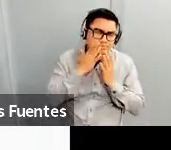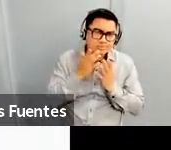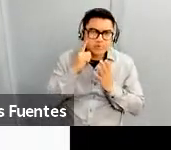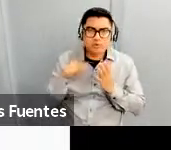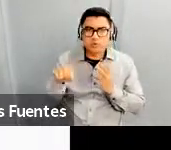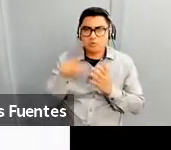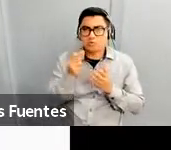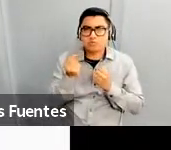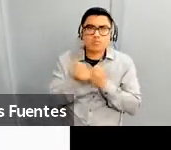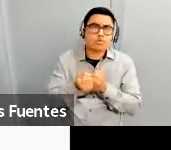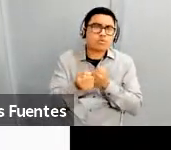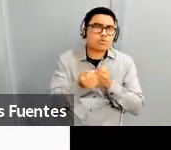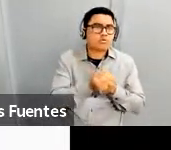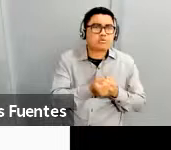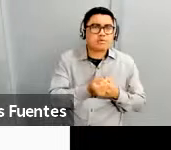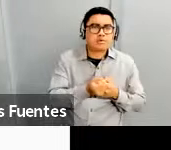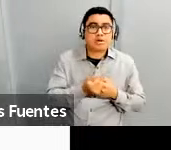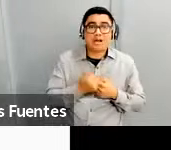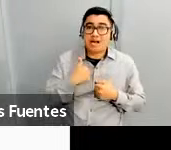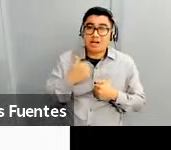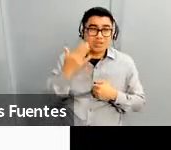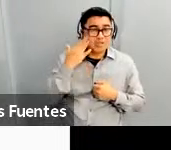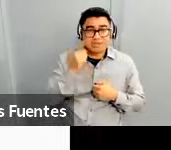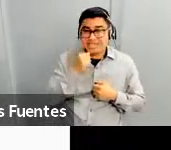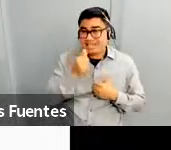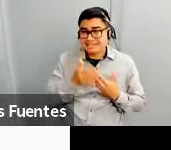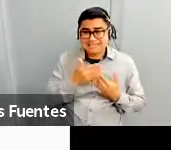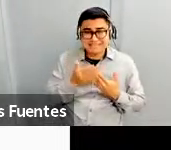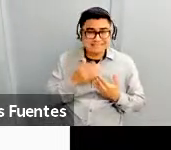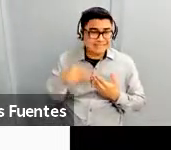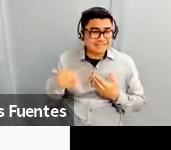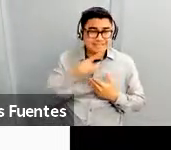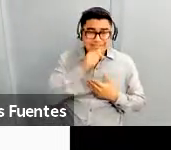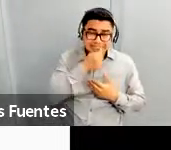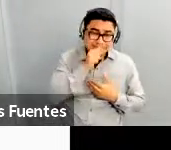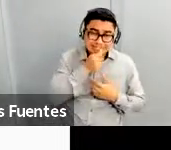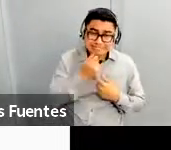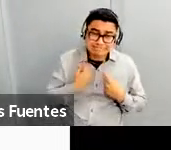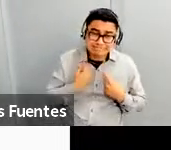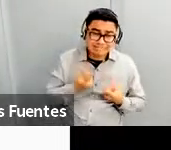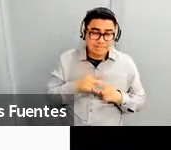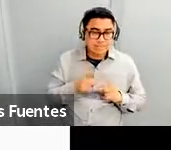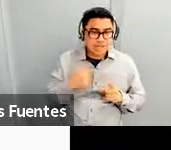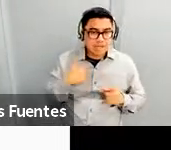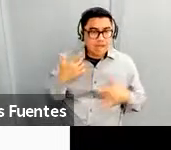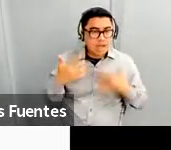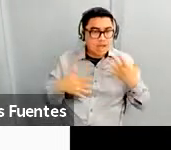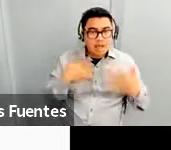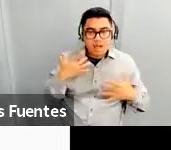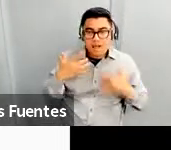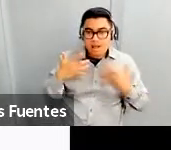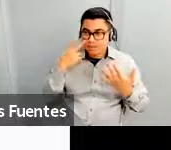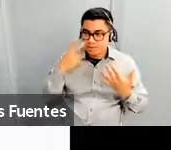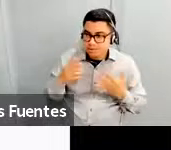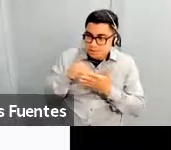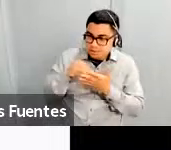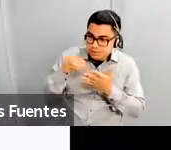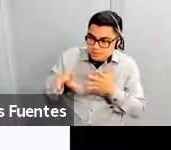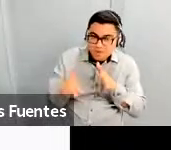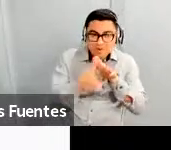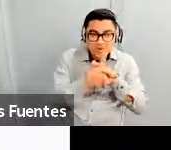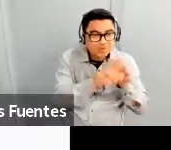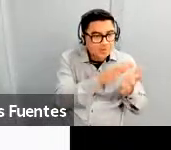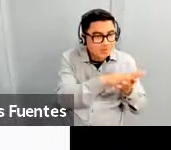time for our community, and I cannot tell you how exciting it is for me to see our students on our